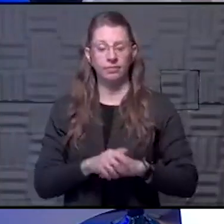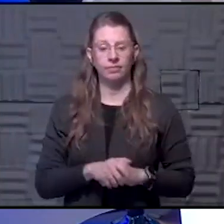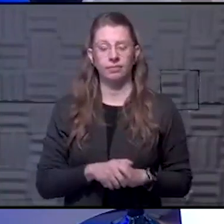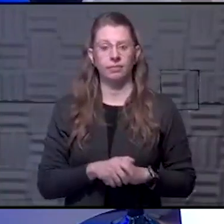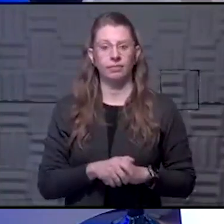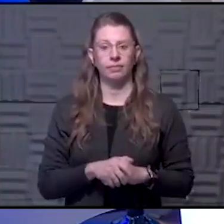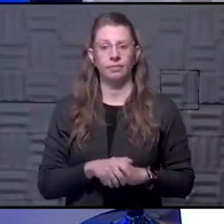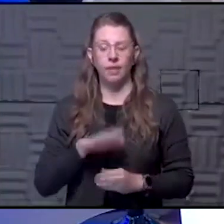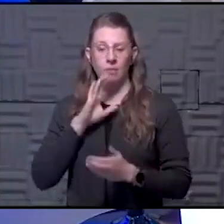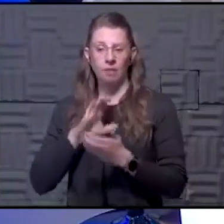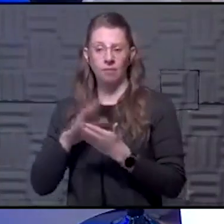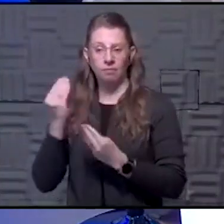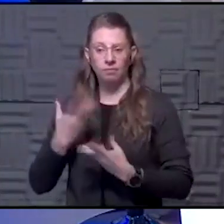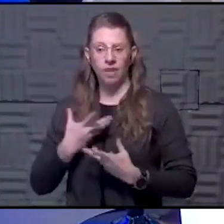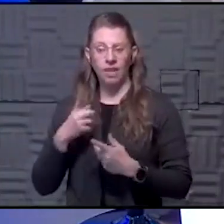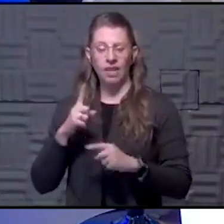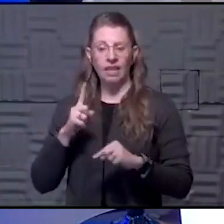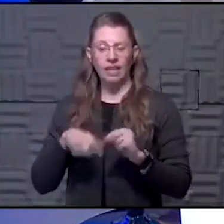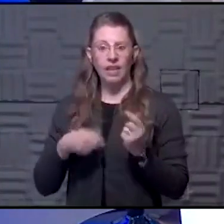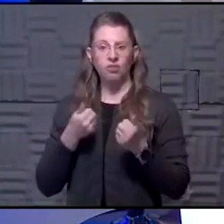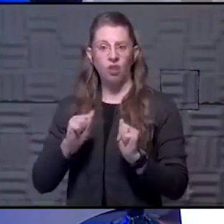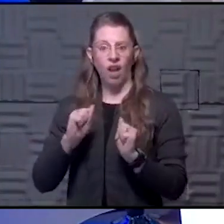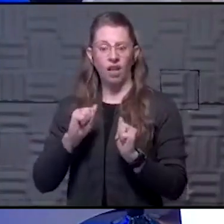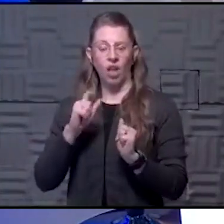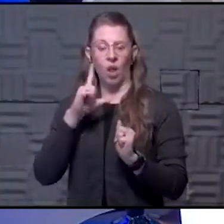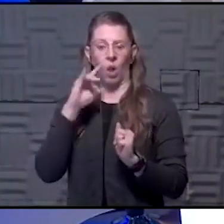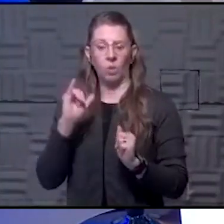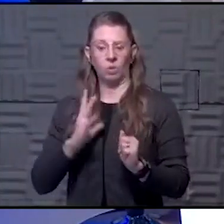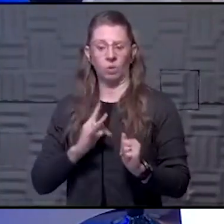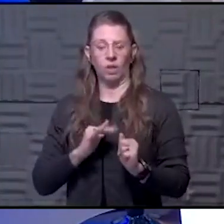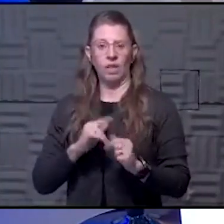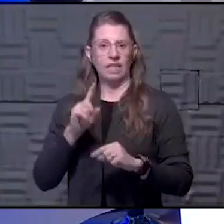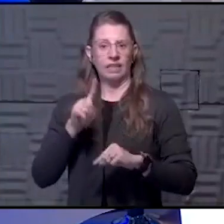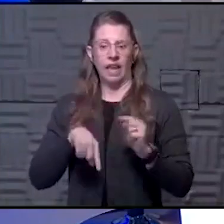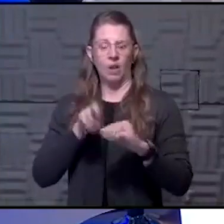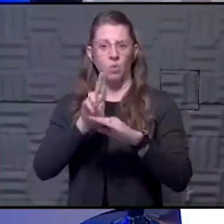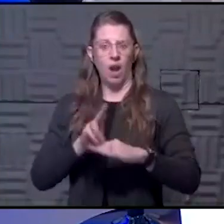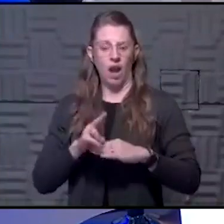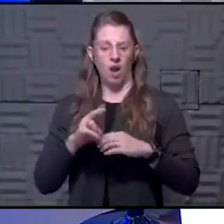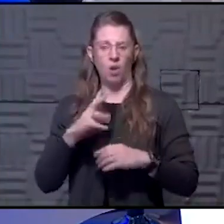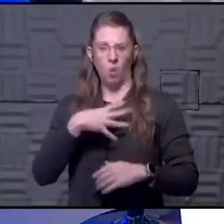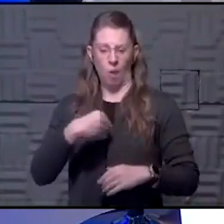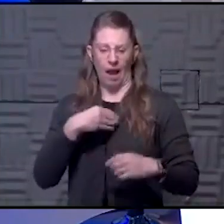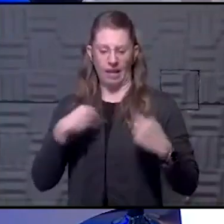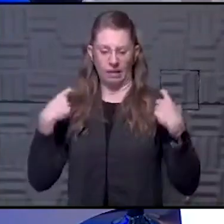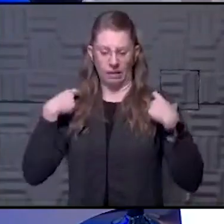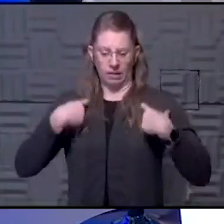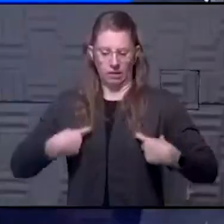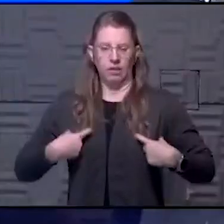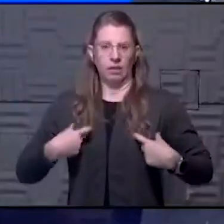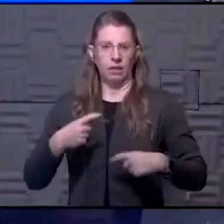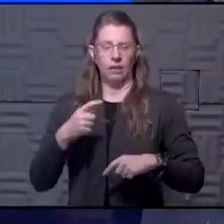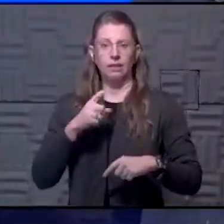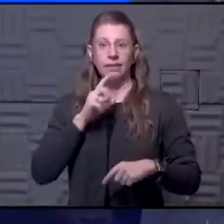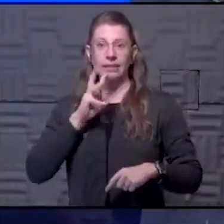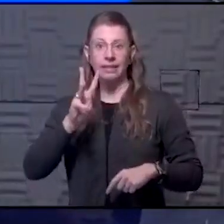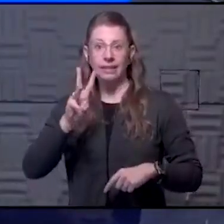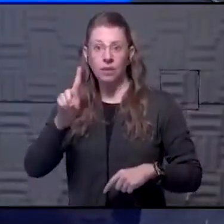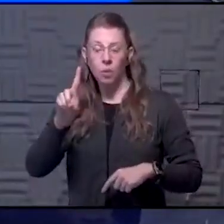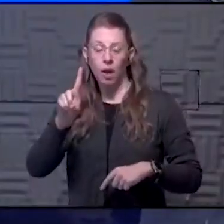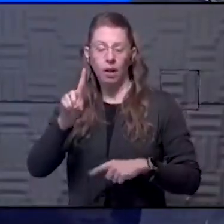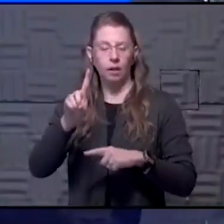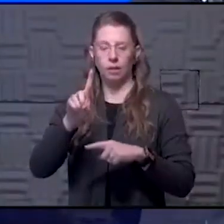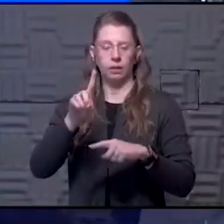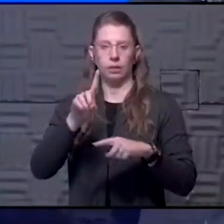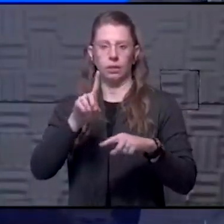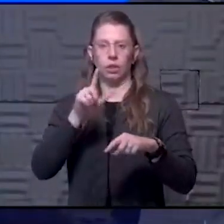my wife said, no, you can't try and look cool on the camera. You can't wear a wife beater or anything like that. Oh, no. 61-year-old men should not be on